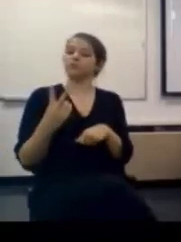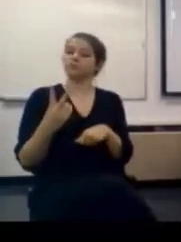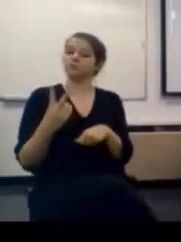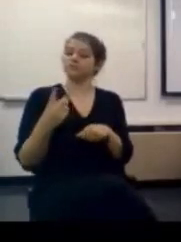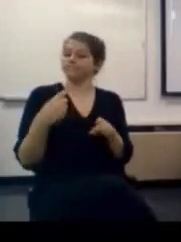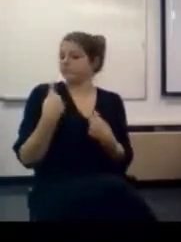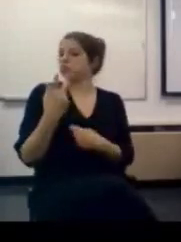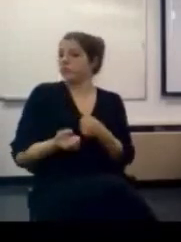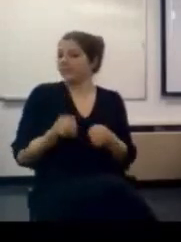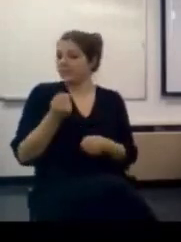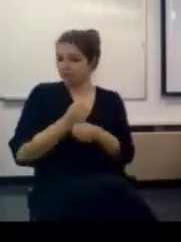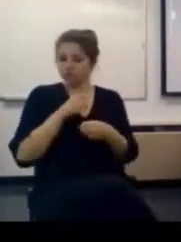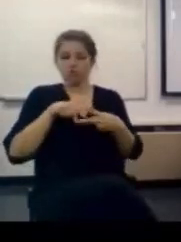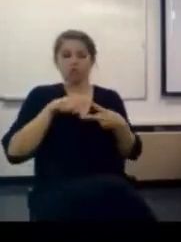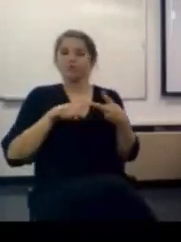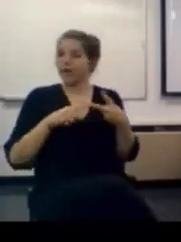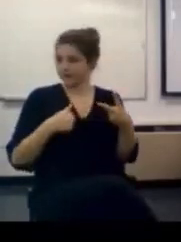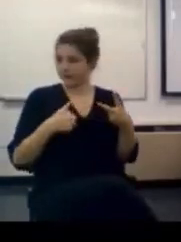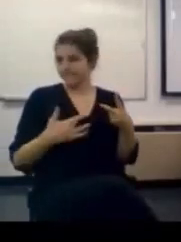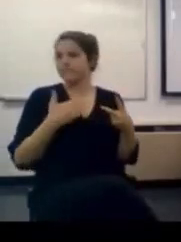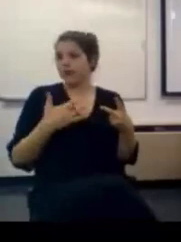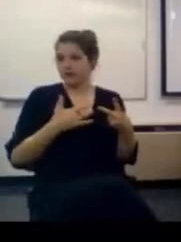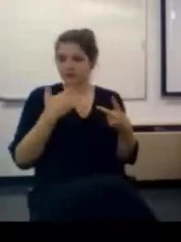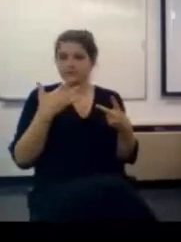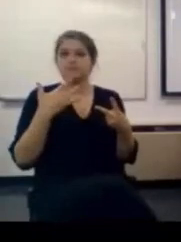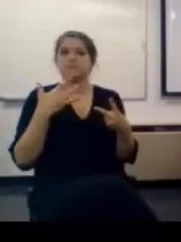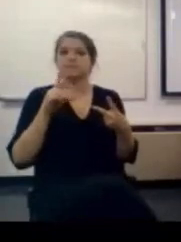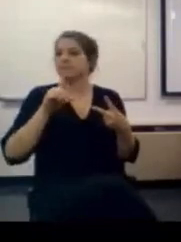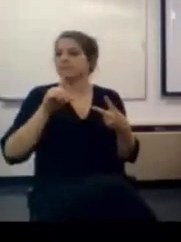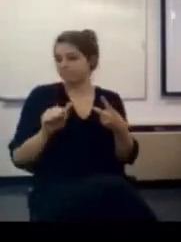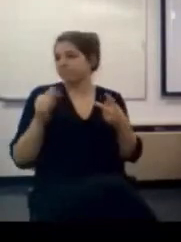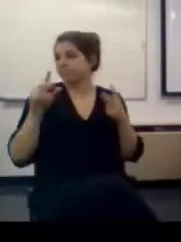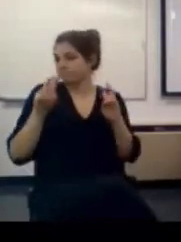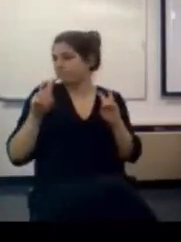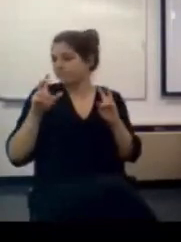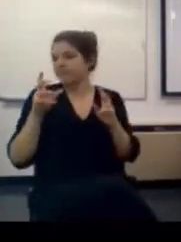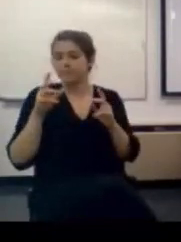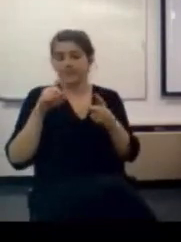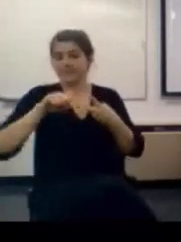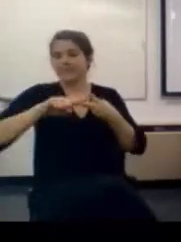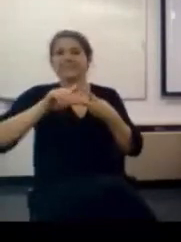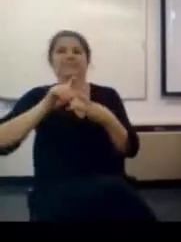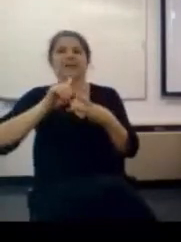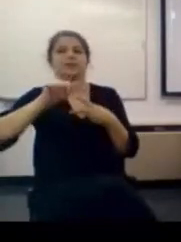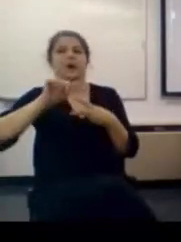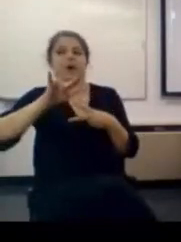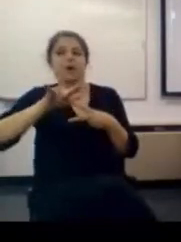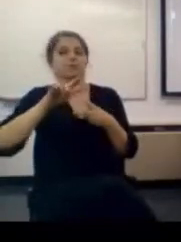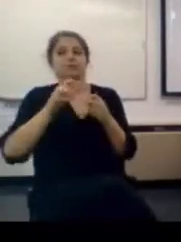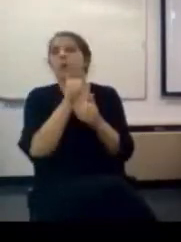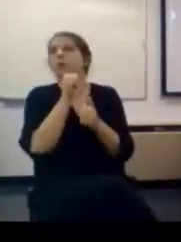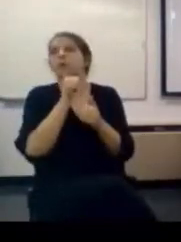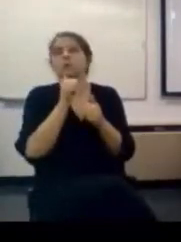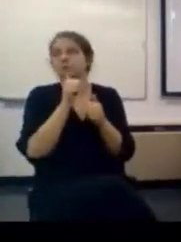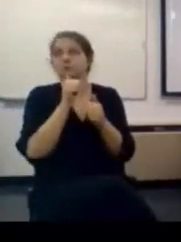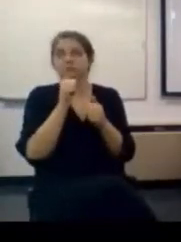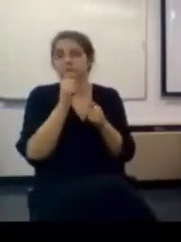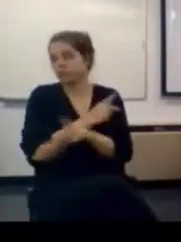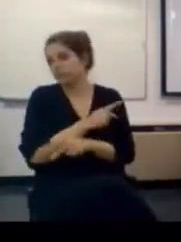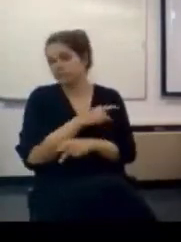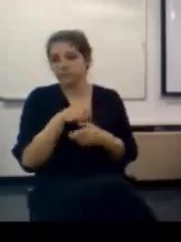2 points in my last 3-year journey, but that was the most dramatic one. And that was the